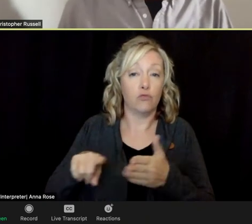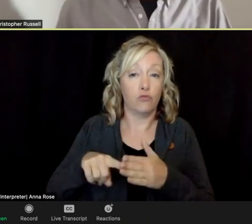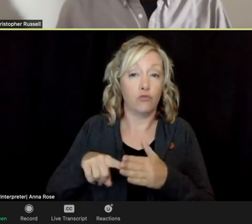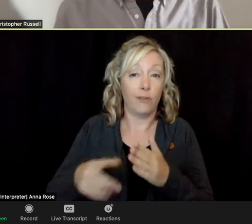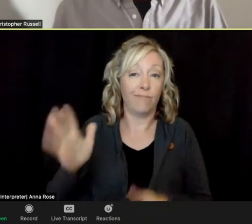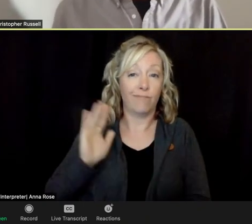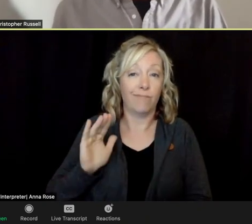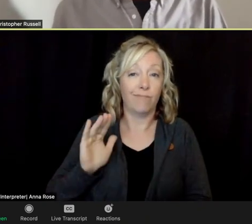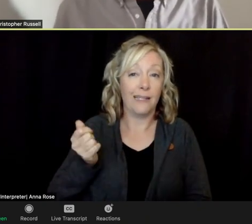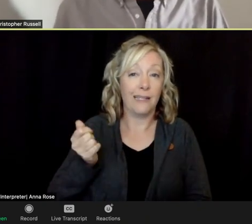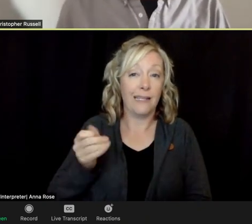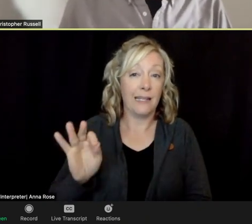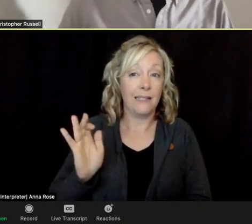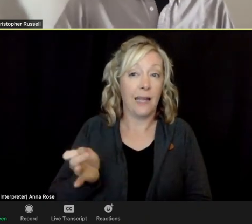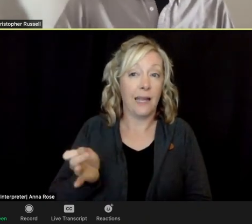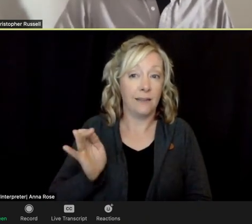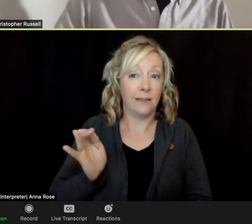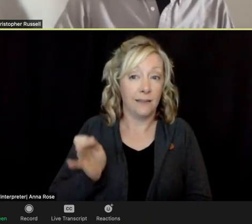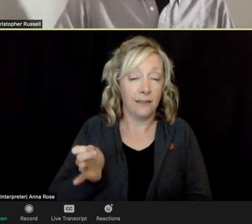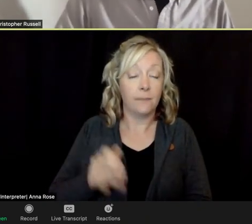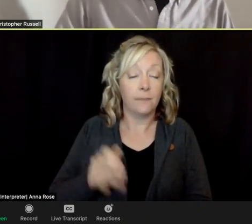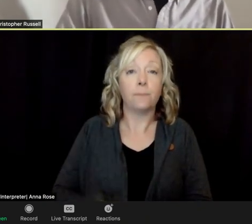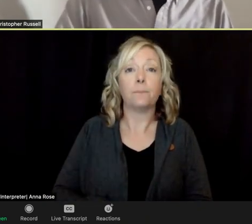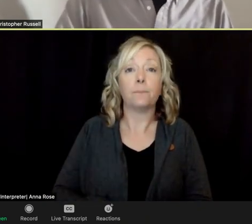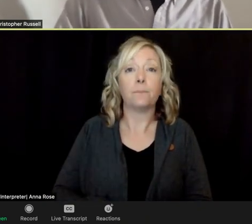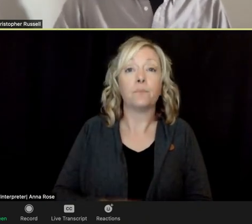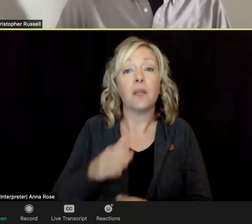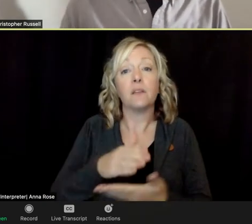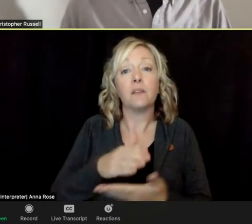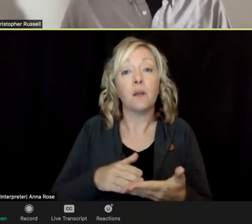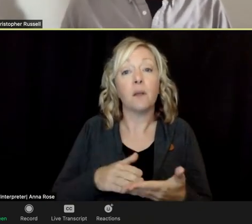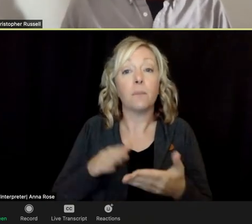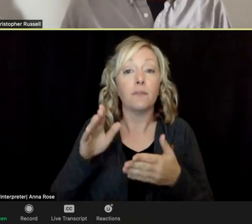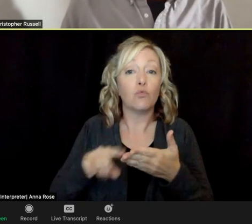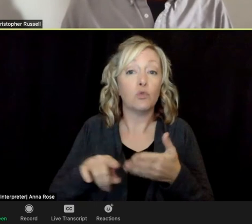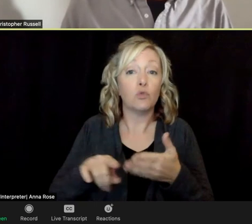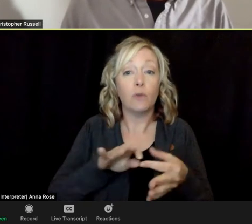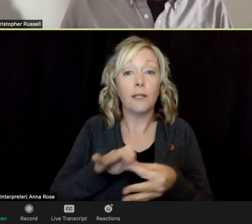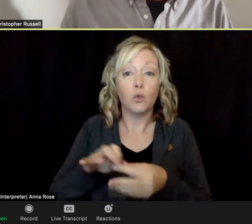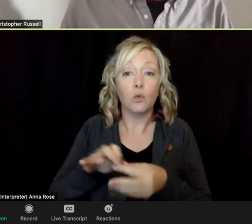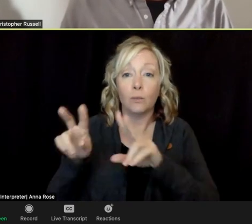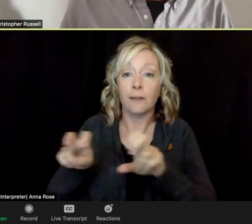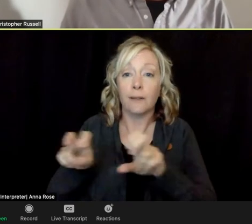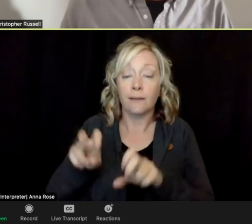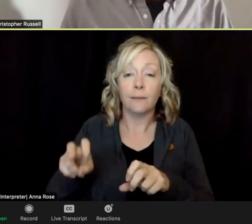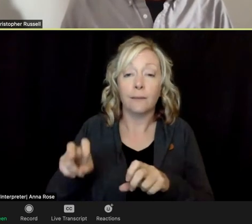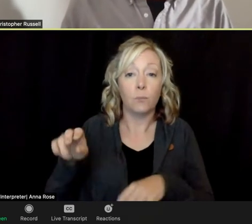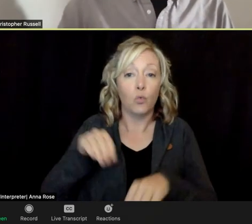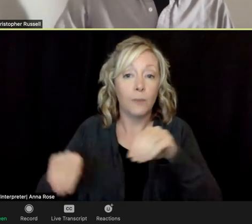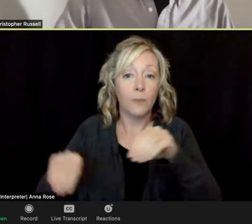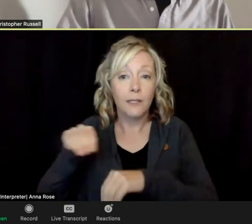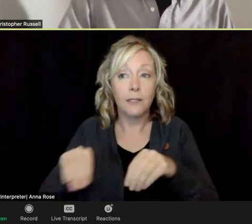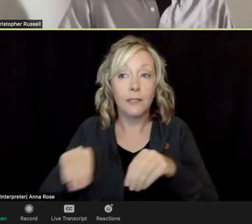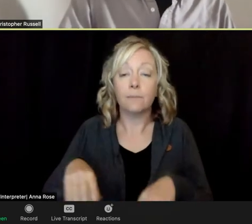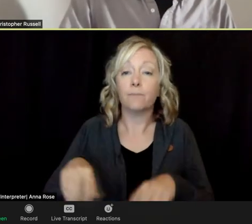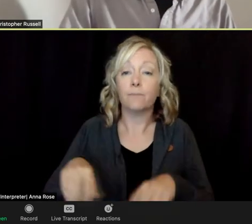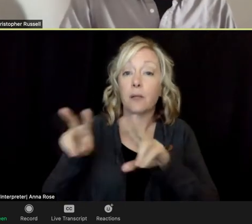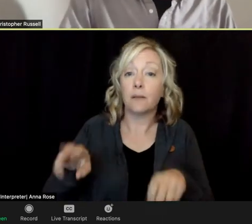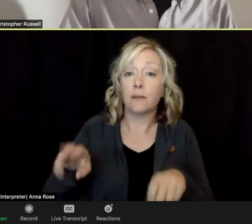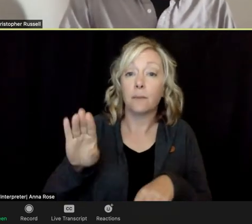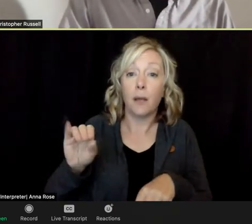Some of it had to do with assessing voluntary motor movement, looking at starting to assess biobehavioral